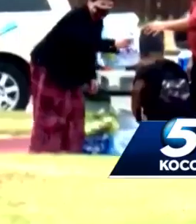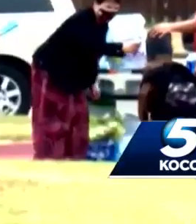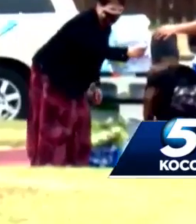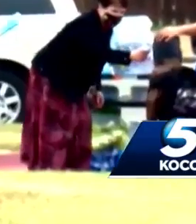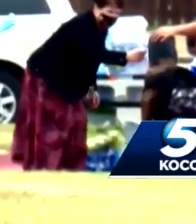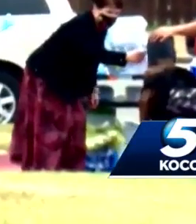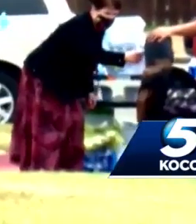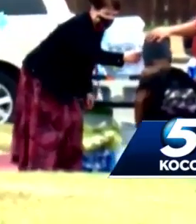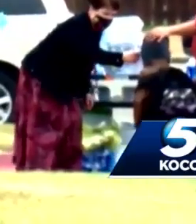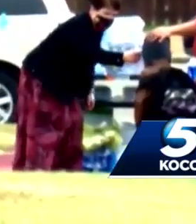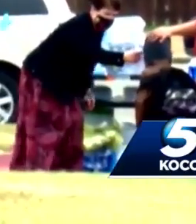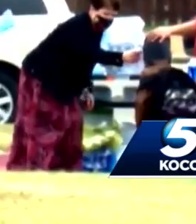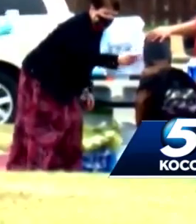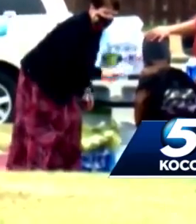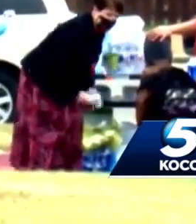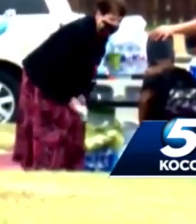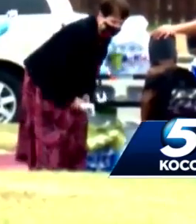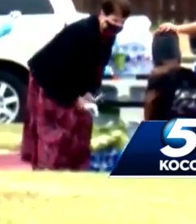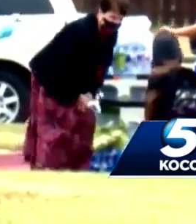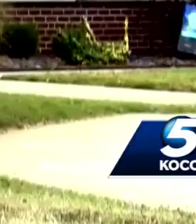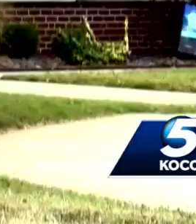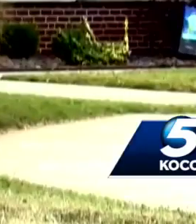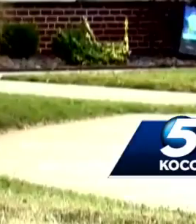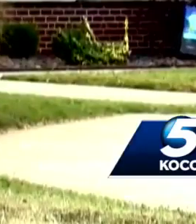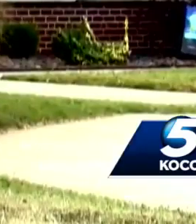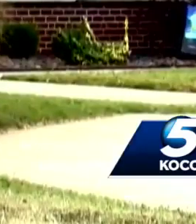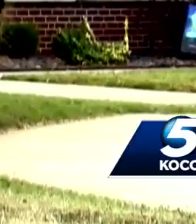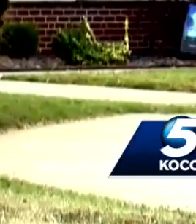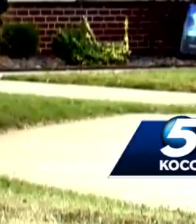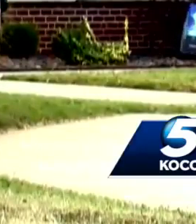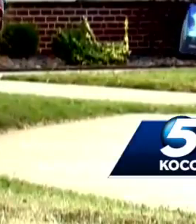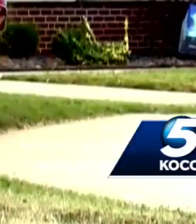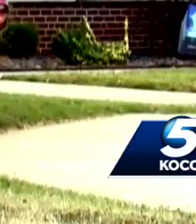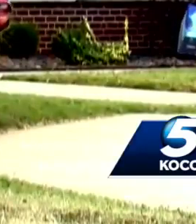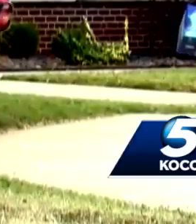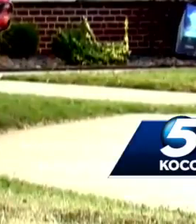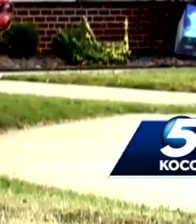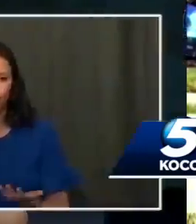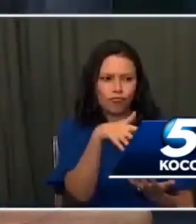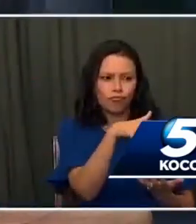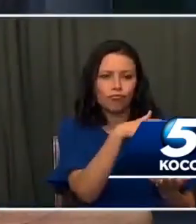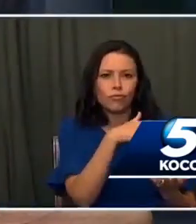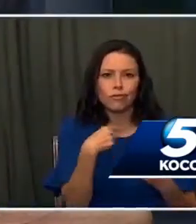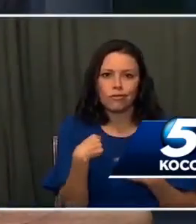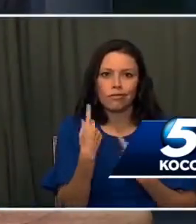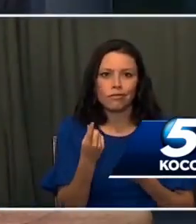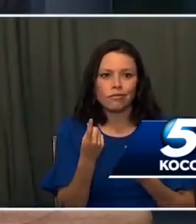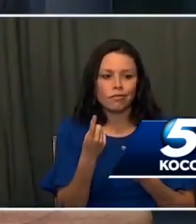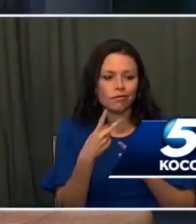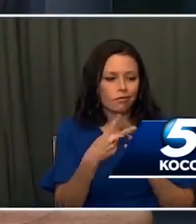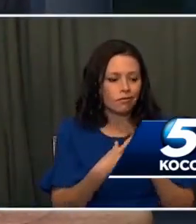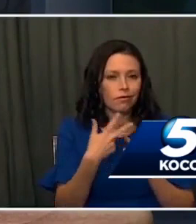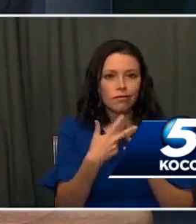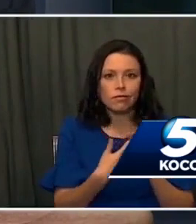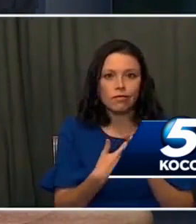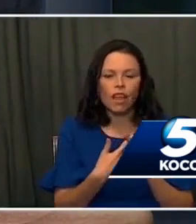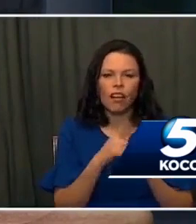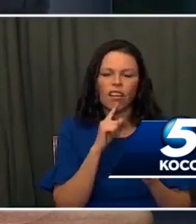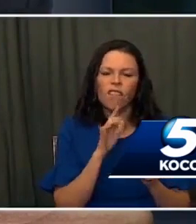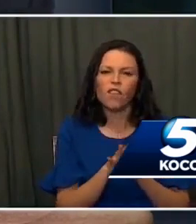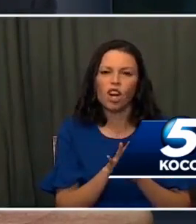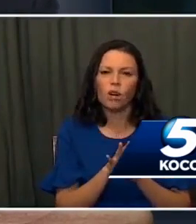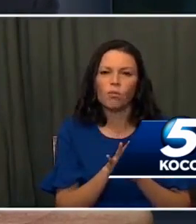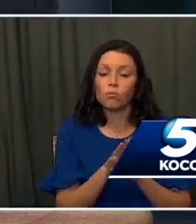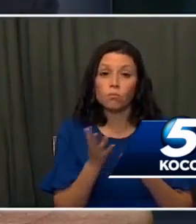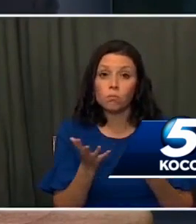says research shows the risk of student-to-student transmission is relatively low. It is an opinion shared by the director of the